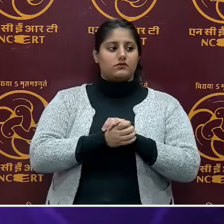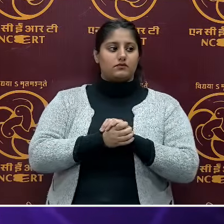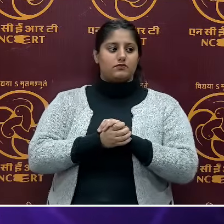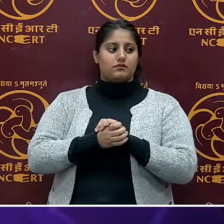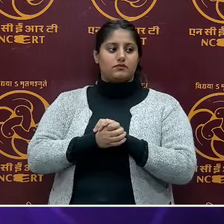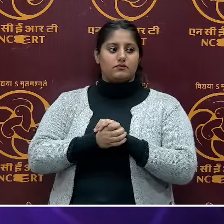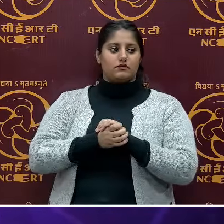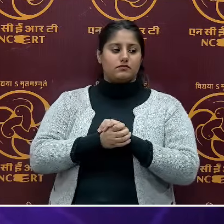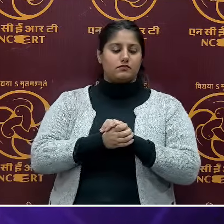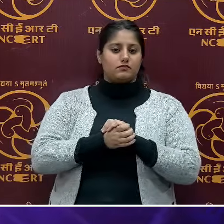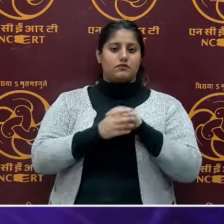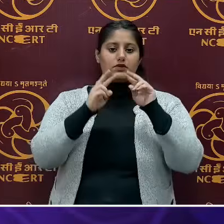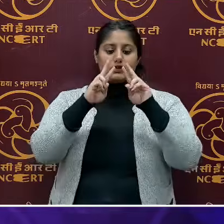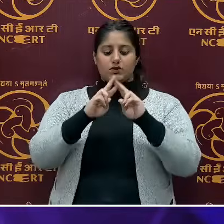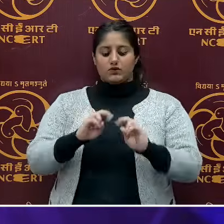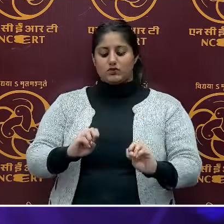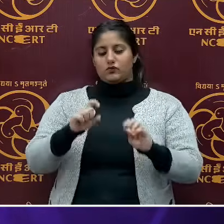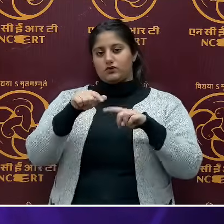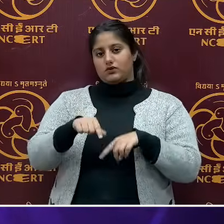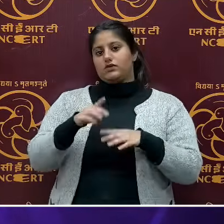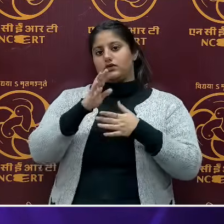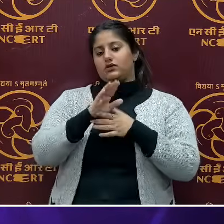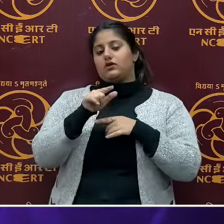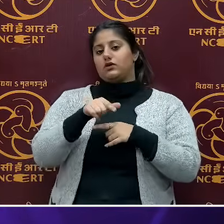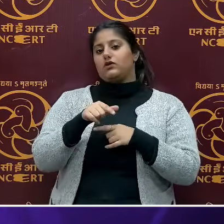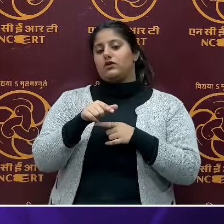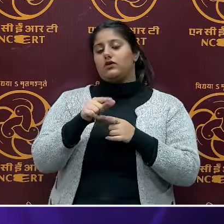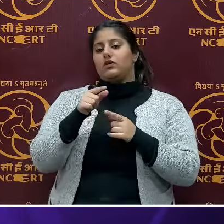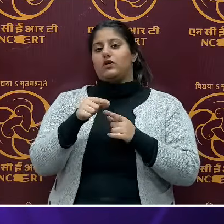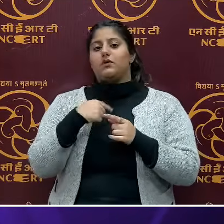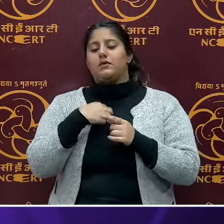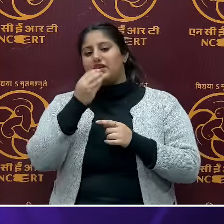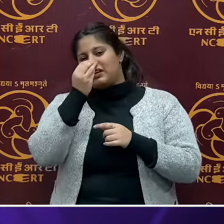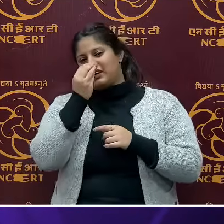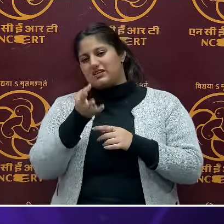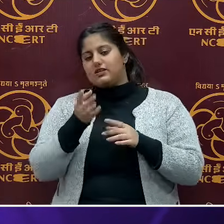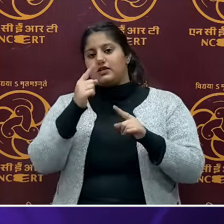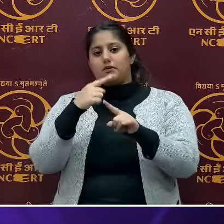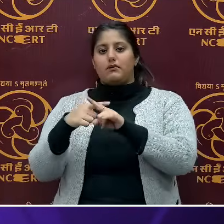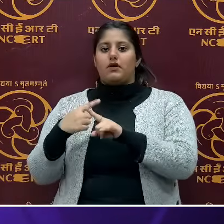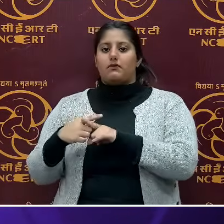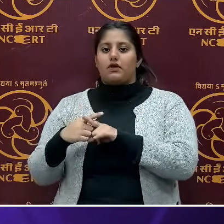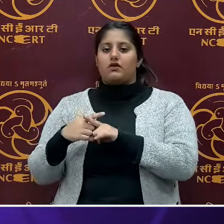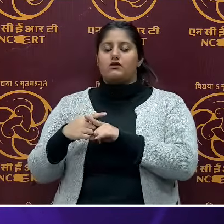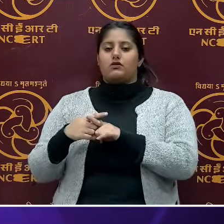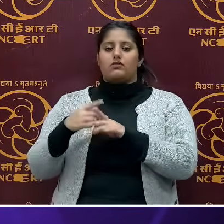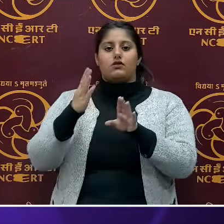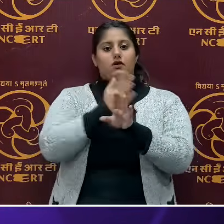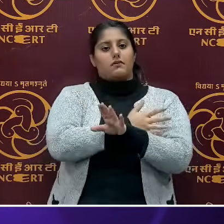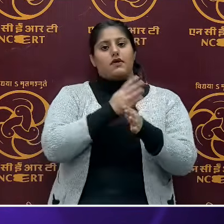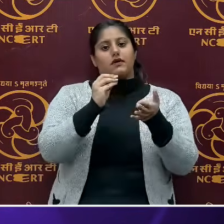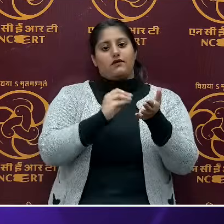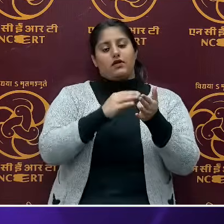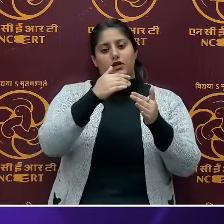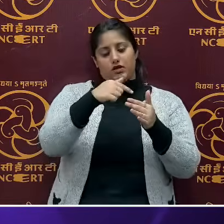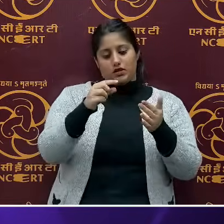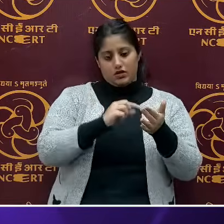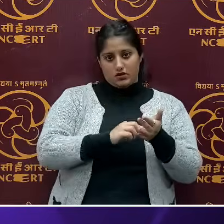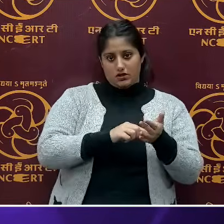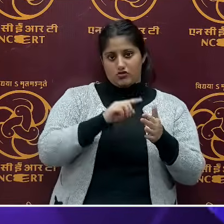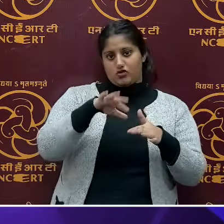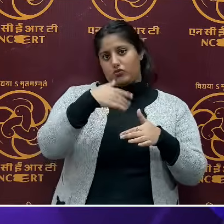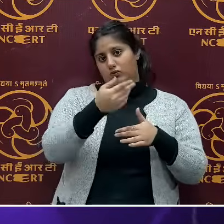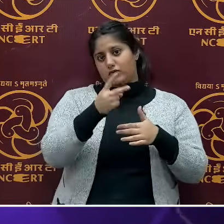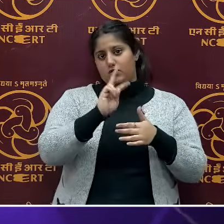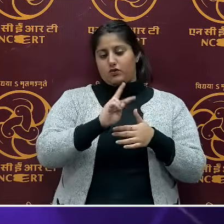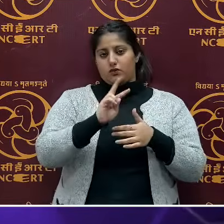to find out the ratios which are in proportion to this one, we can easily multiply the given numerator and denominator by